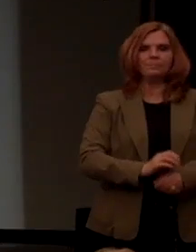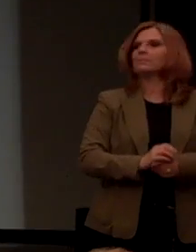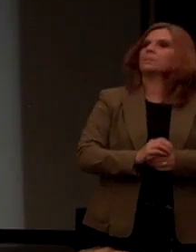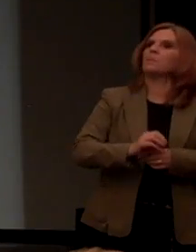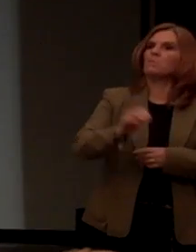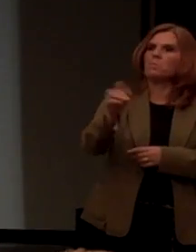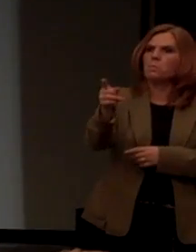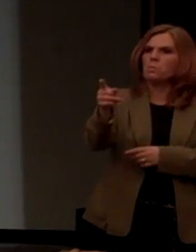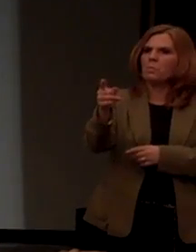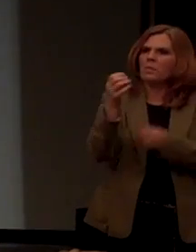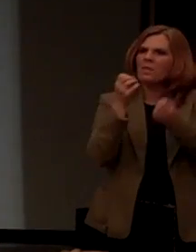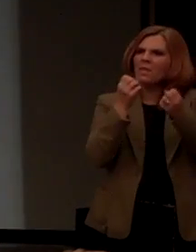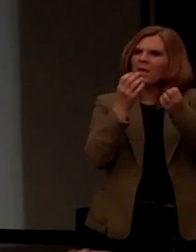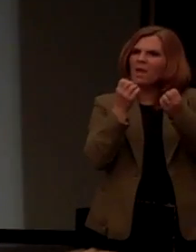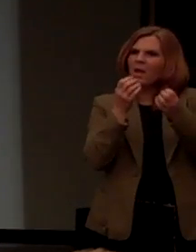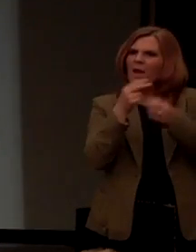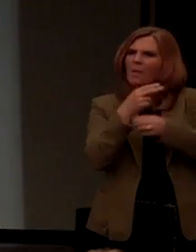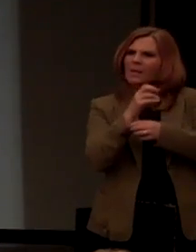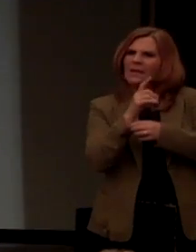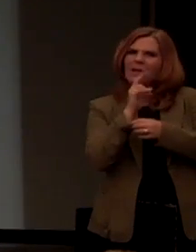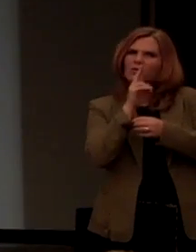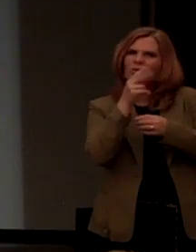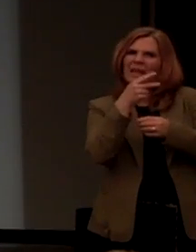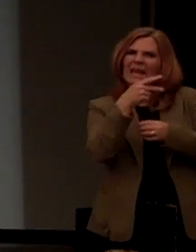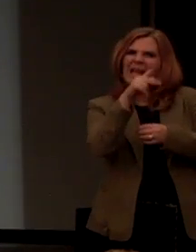Approximately how many nails would be in